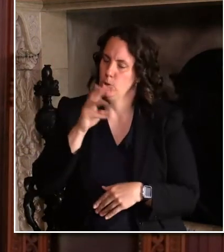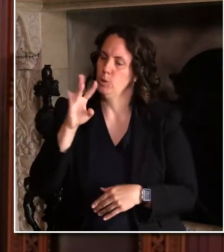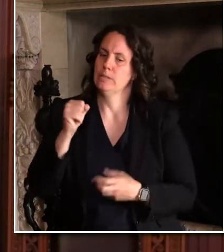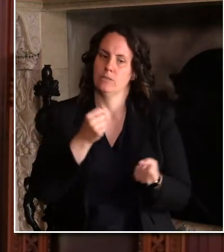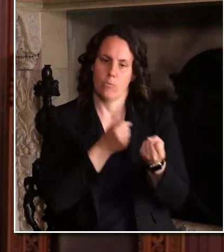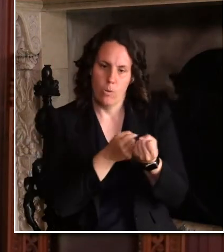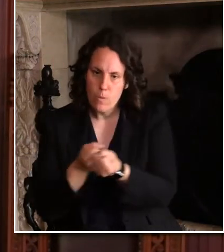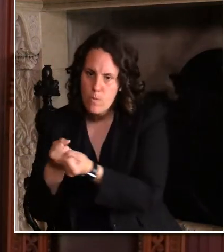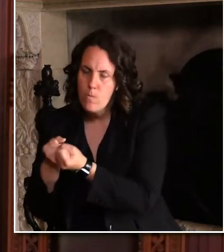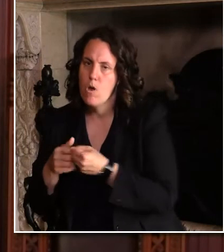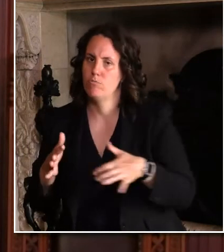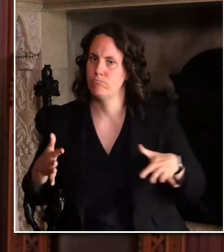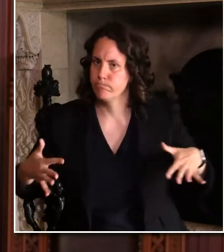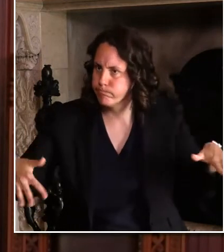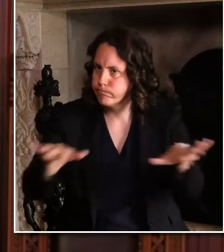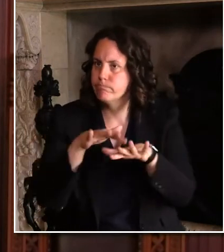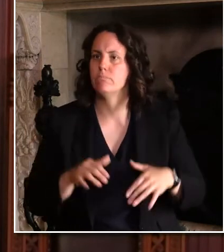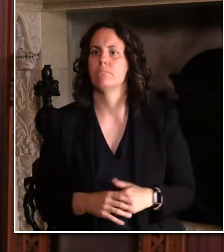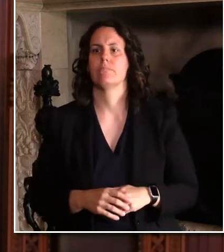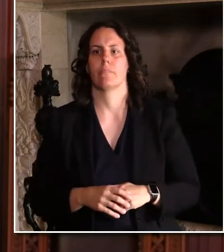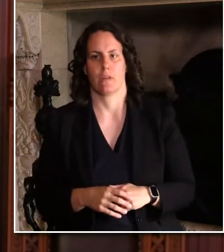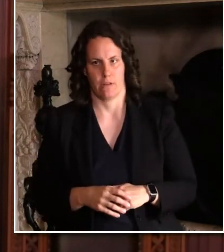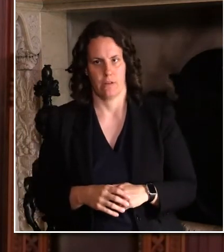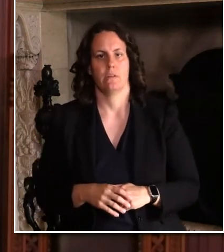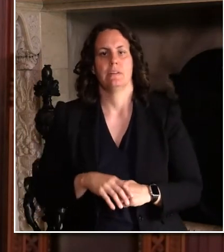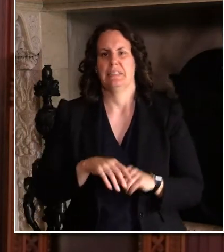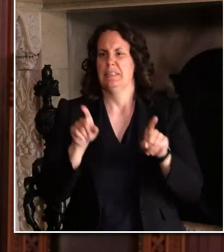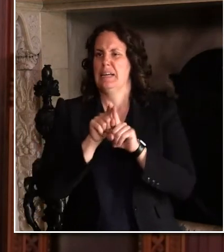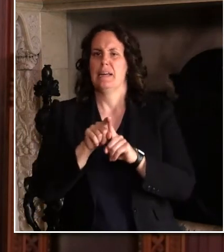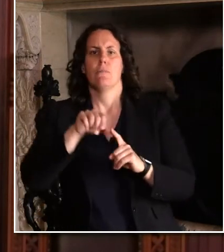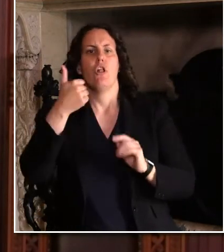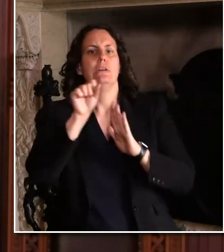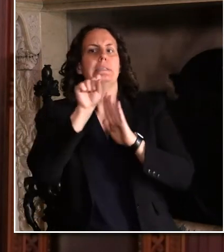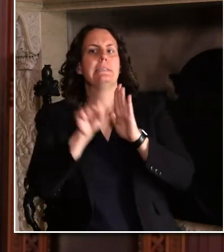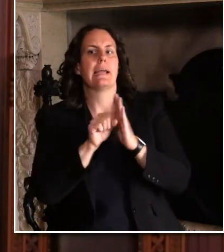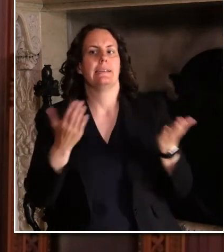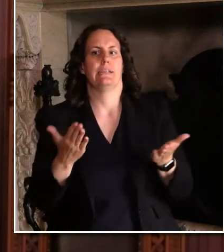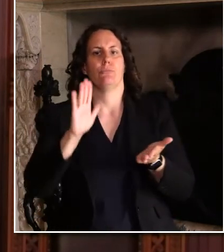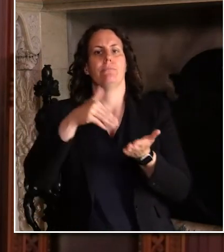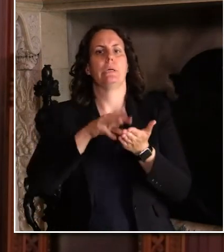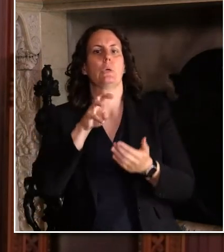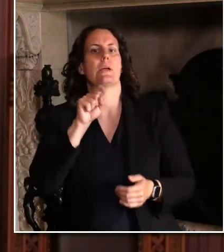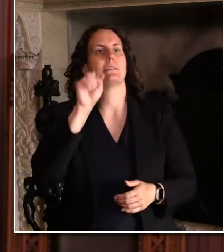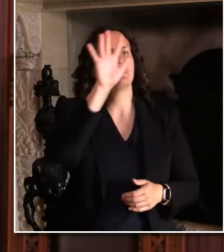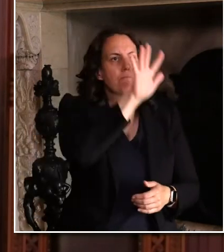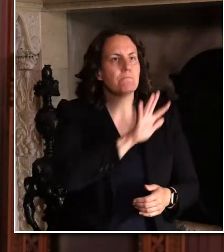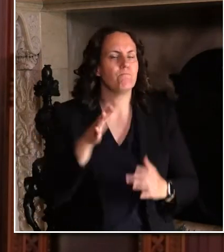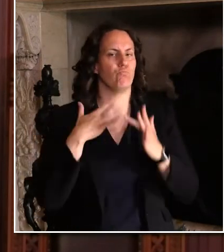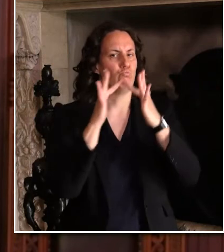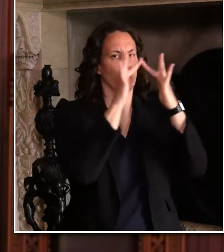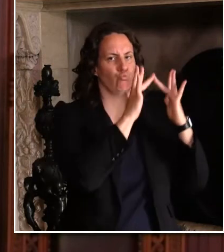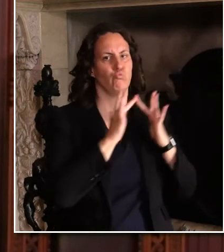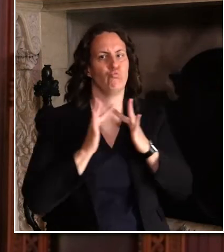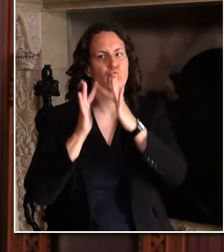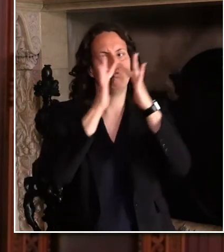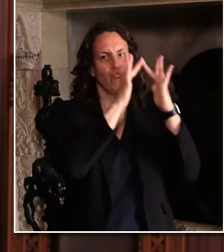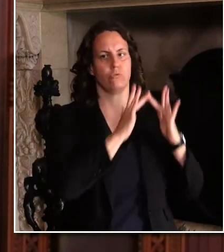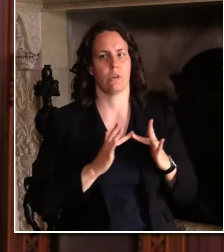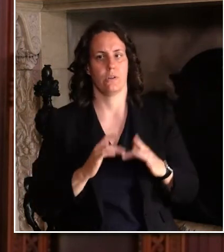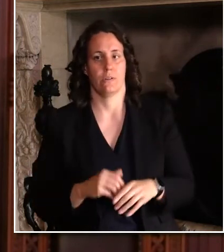talk regularly with the Midwest states, obviously need more resources. We are certainly,